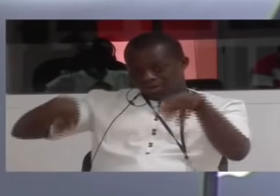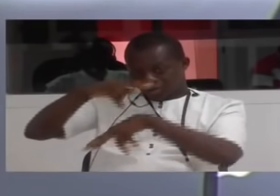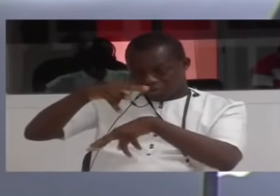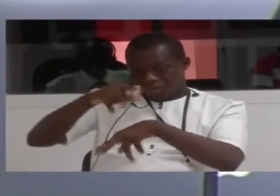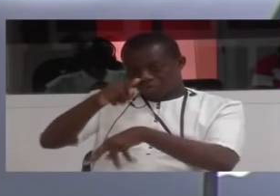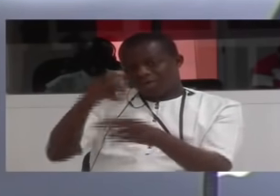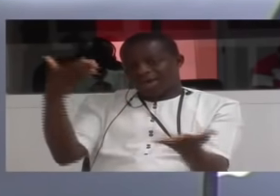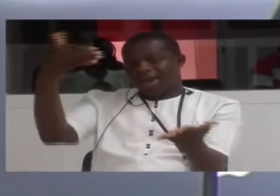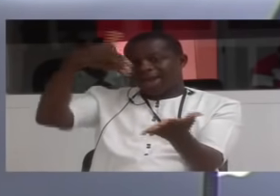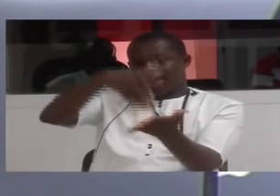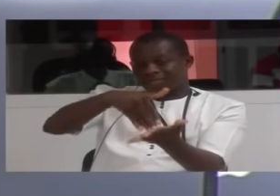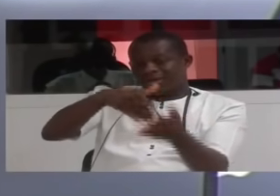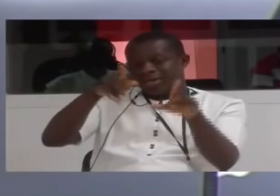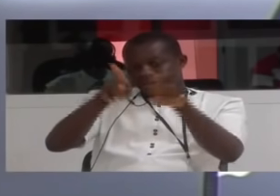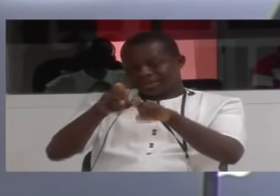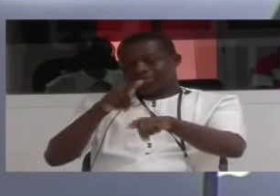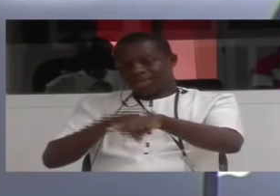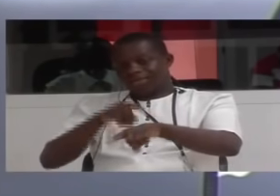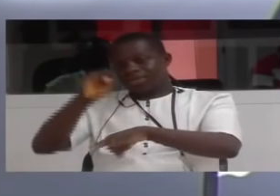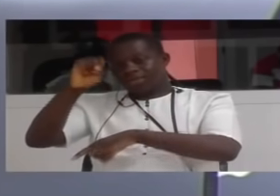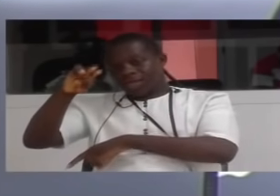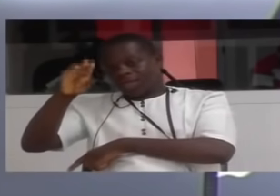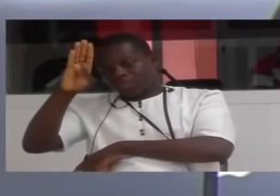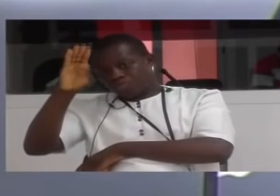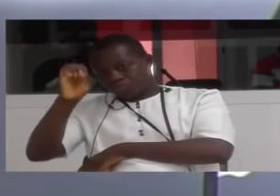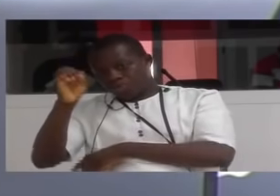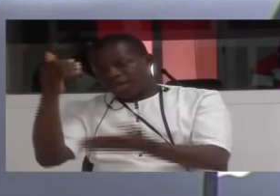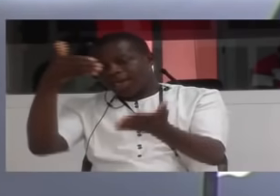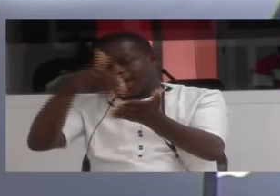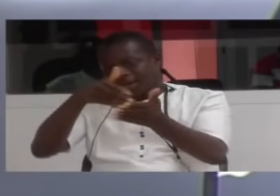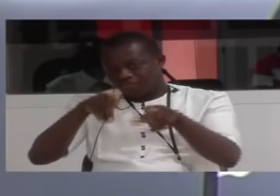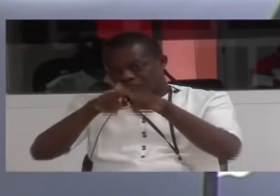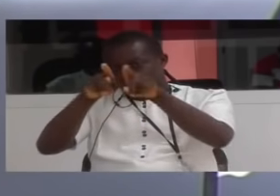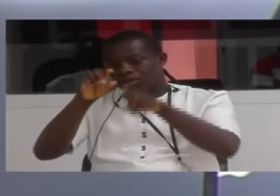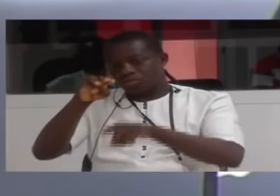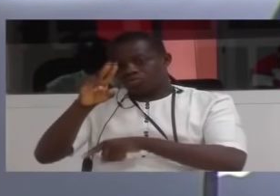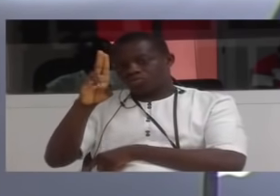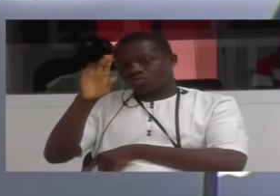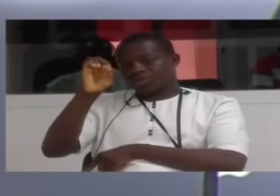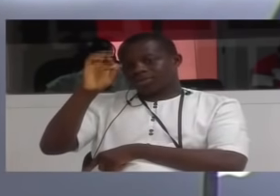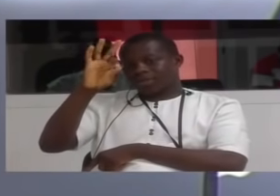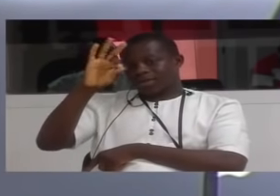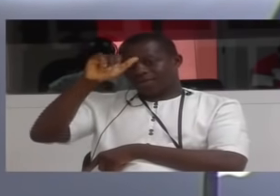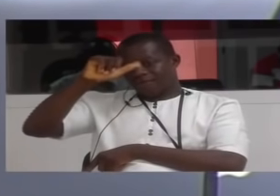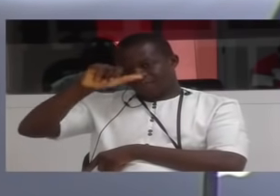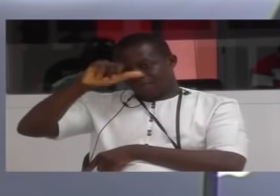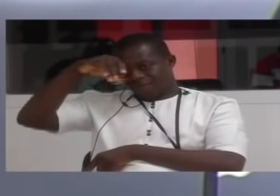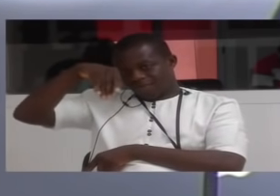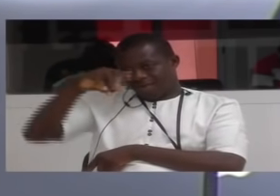arrived almost as at the same time Sambu arrived with Mustafa Koli. Wanga ñu ne yow bi nga